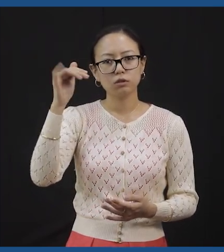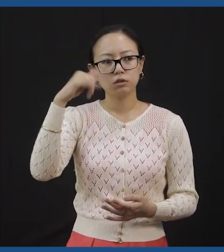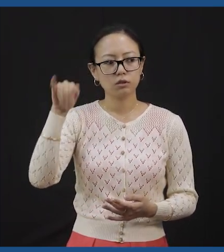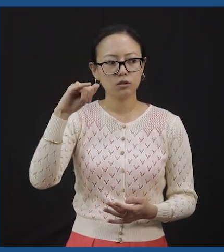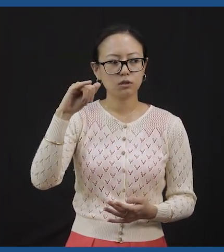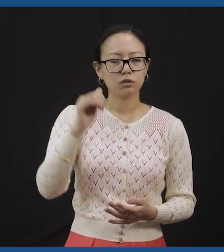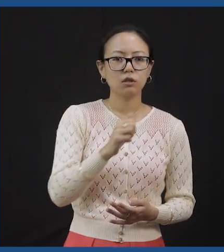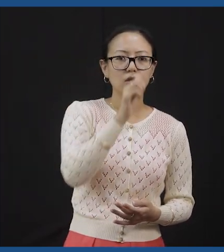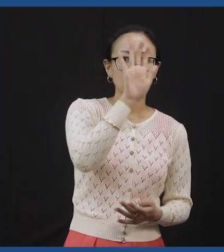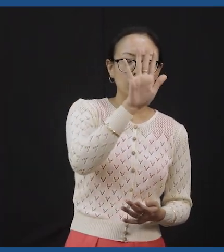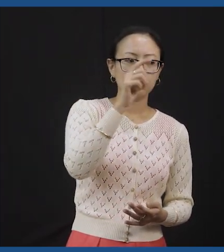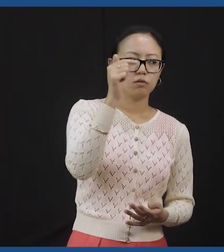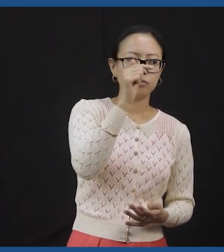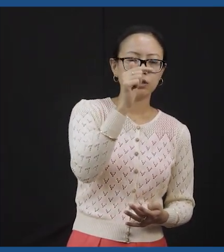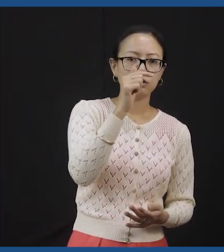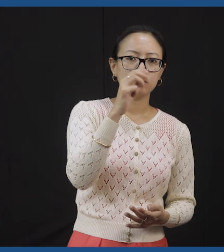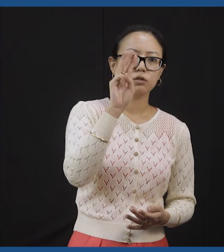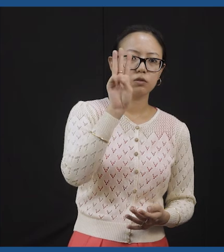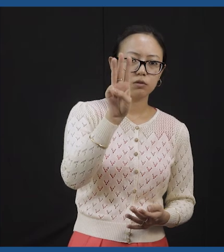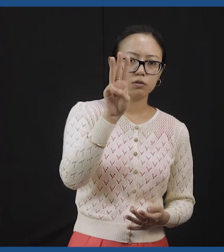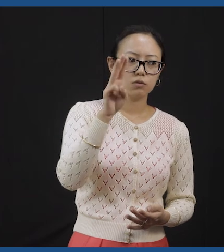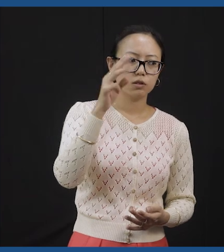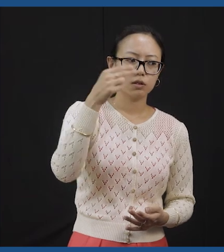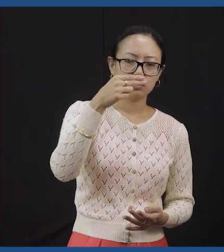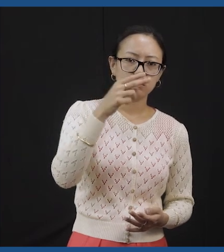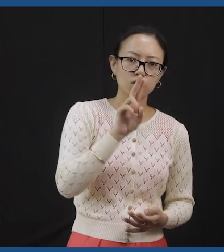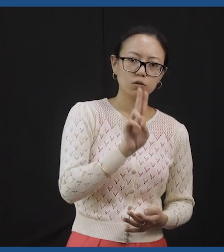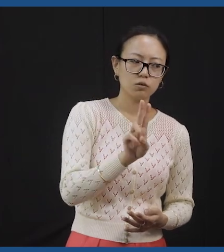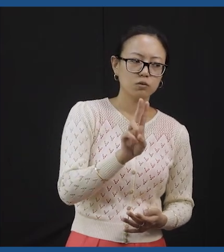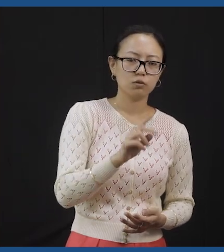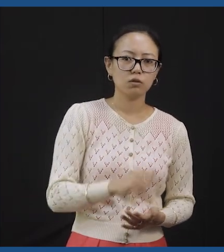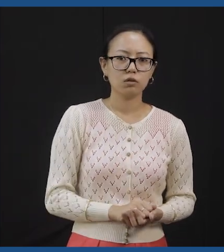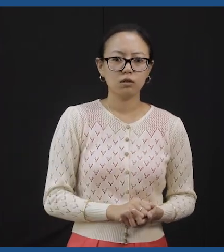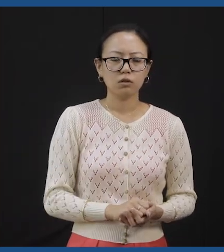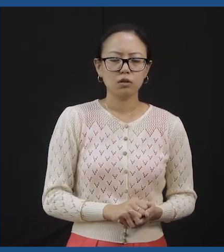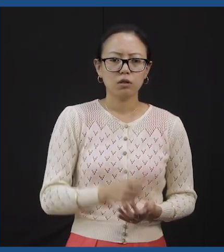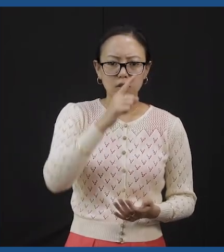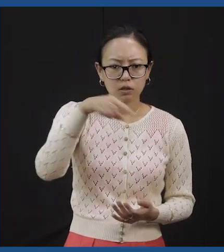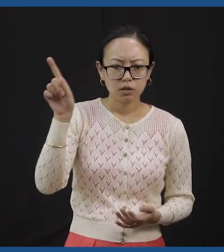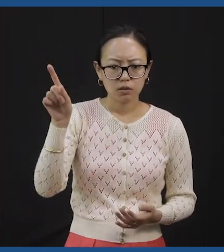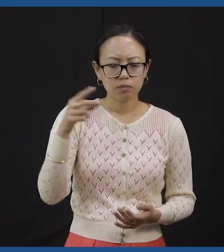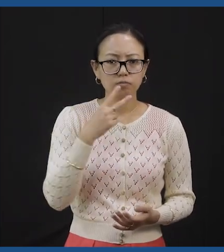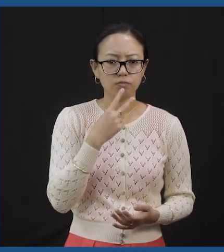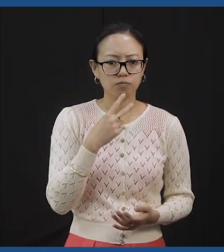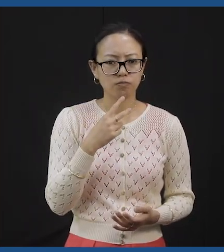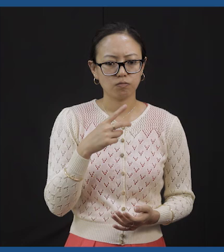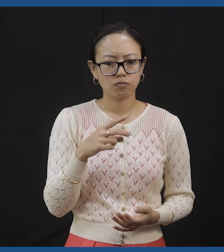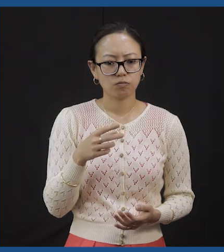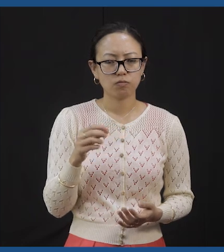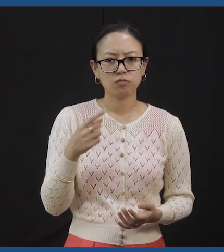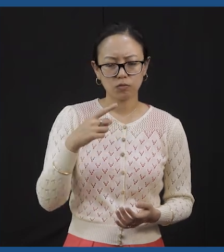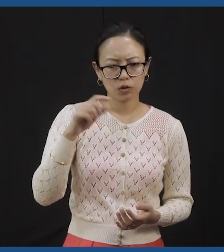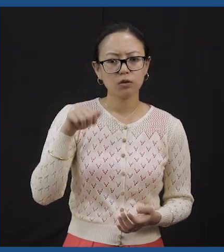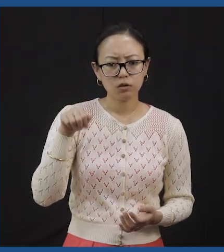So here, subtraction has been done. Now let's check our answer, whether it is correct or not. In this case, see, can you see the